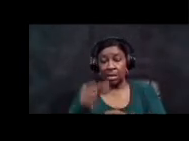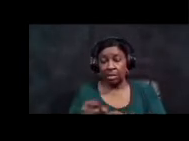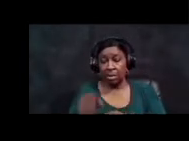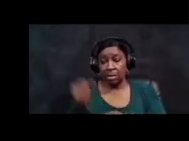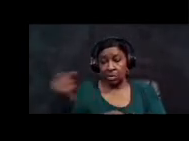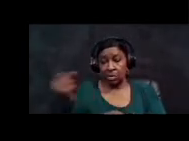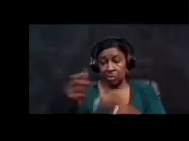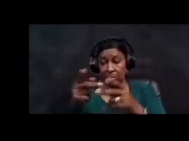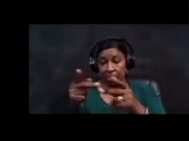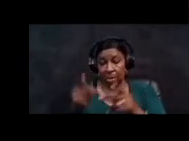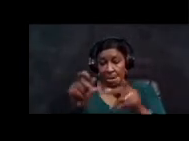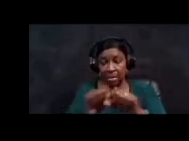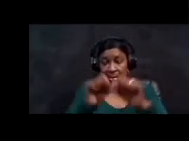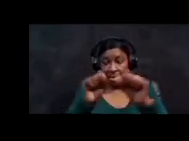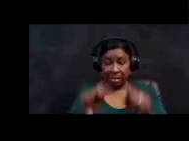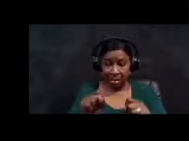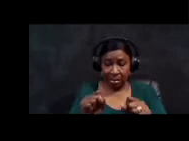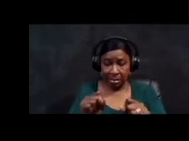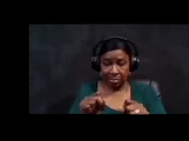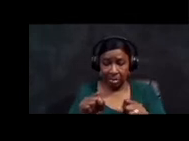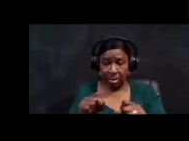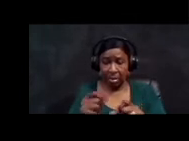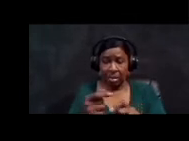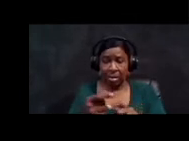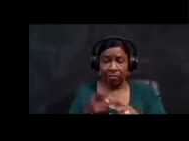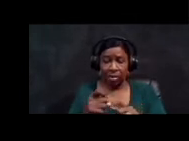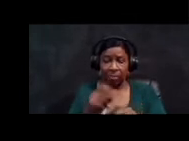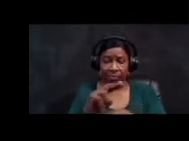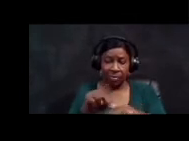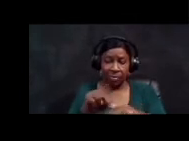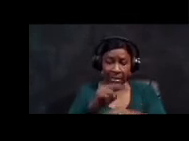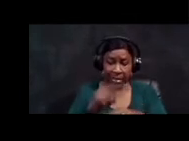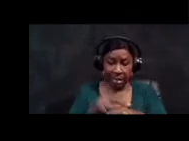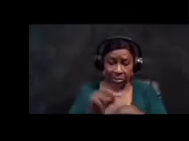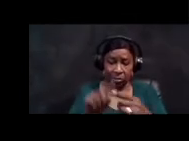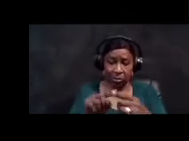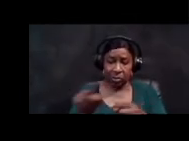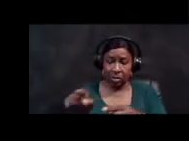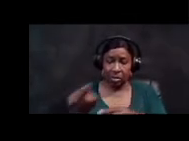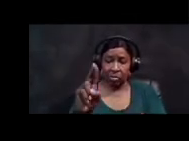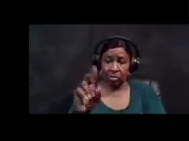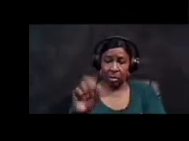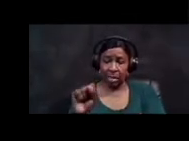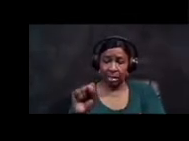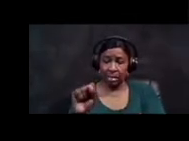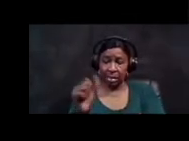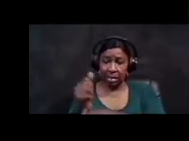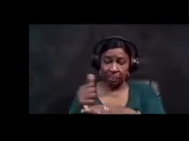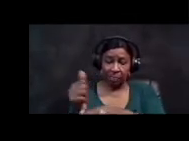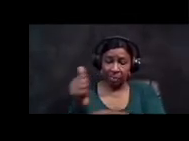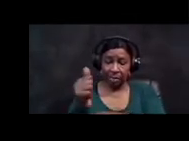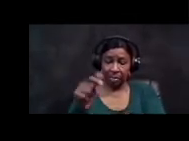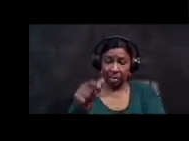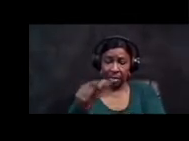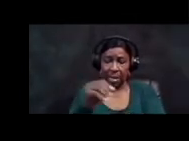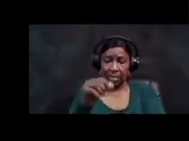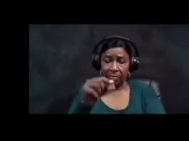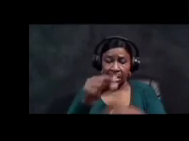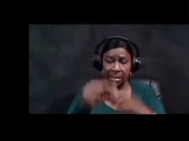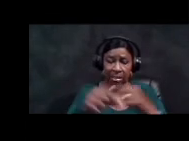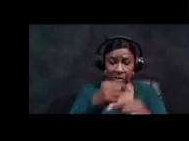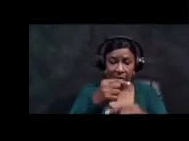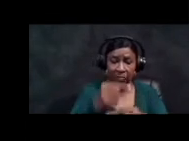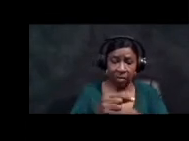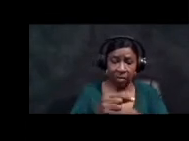the scale of analysis from the nation state to the scale of US empire and examined the contingent geographies of deterrence